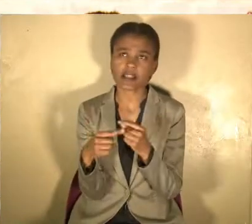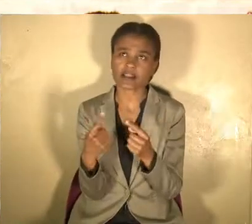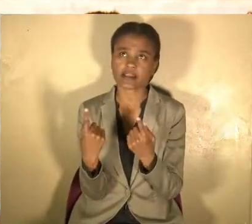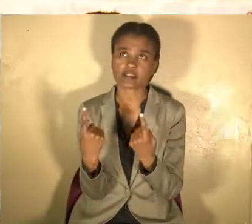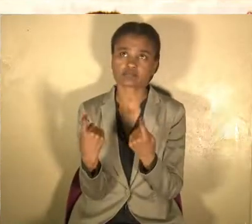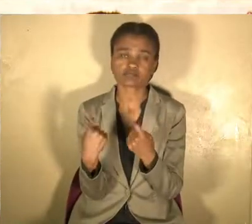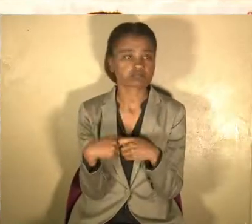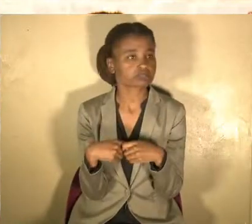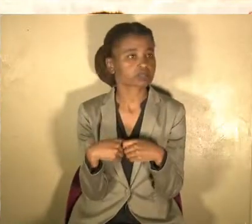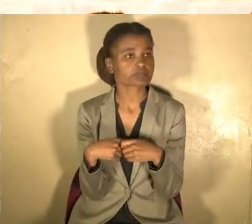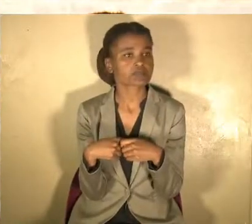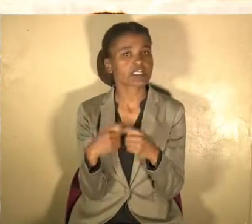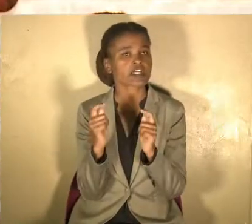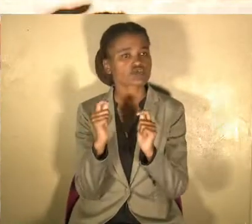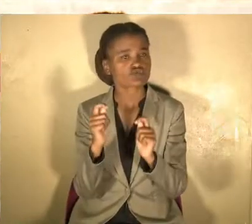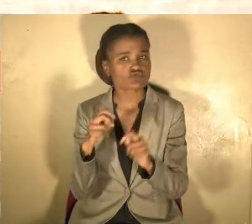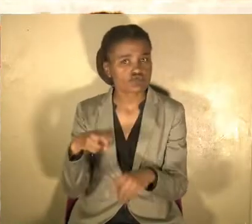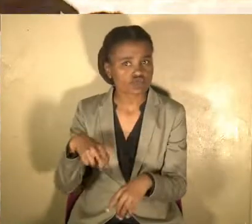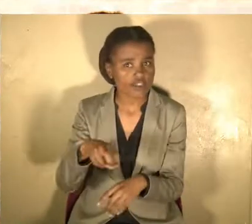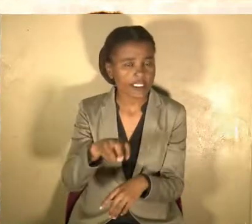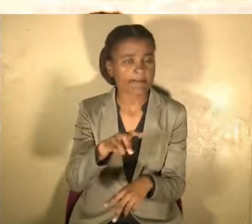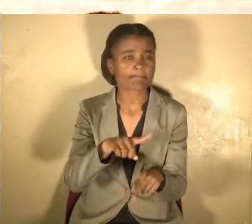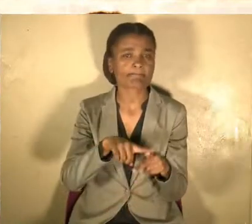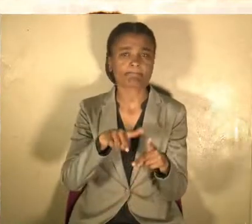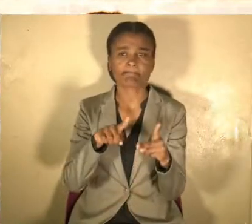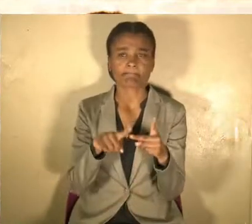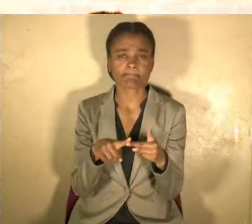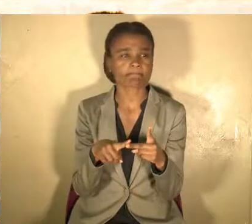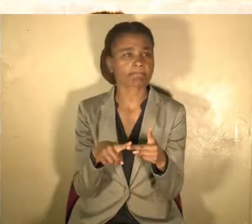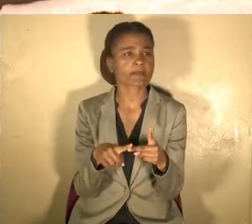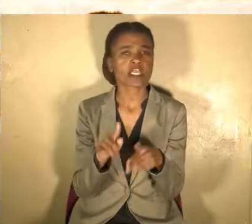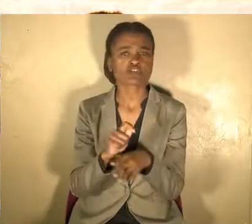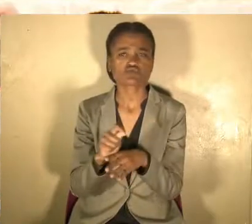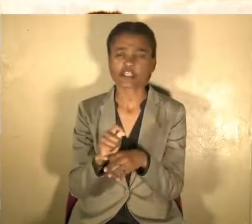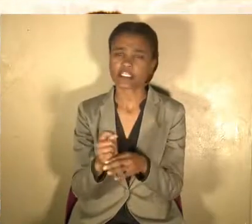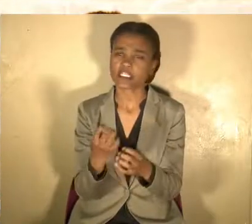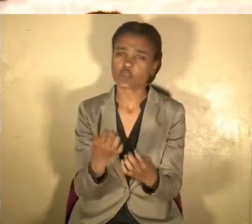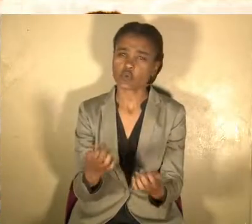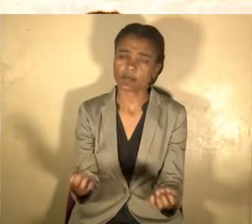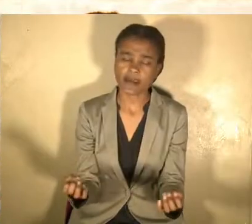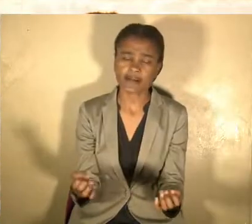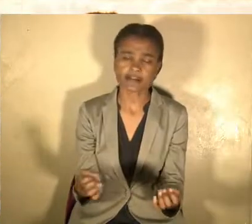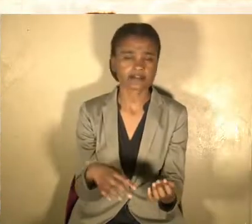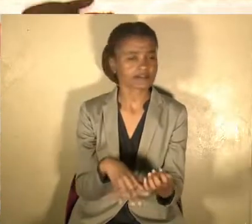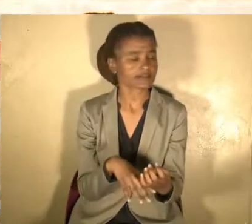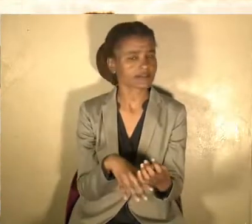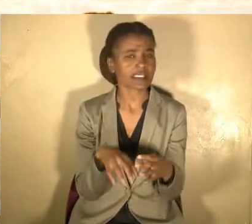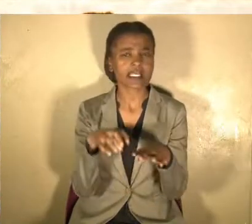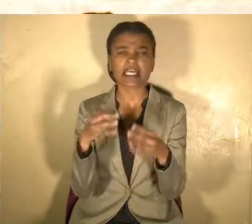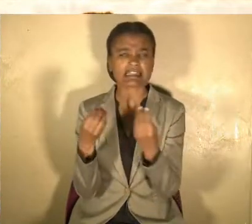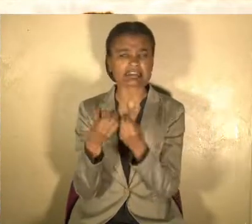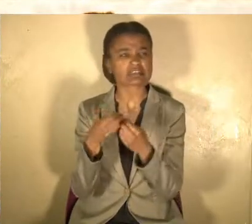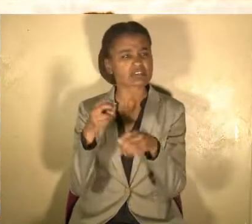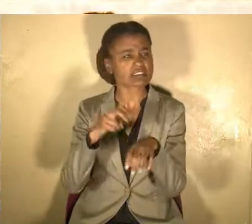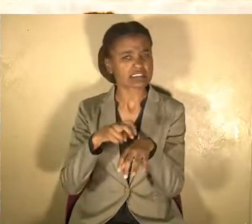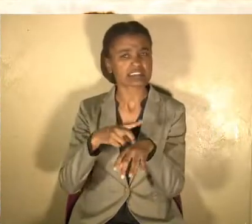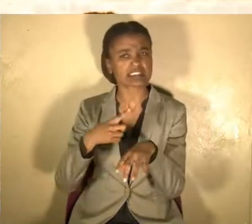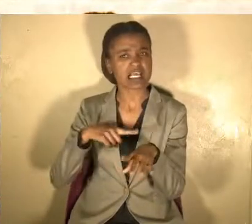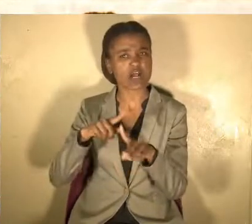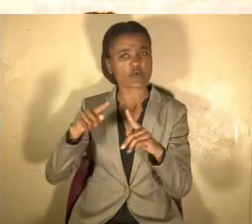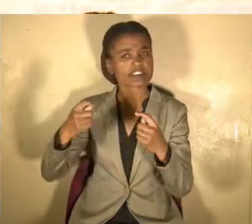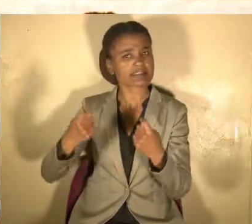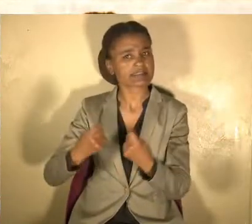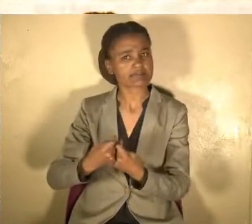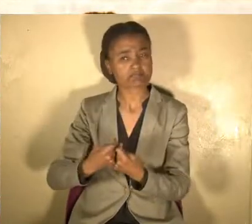trip le bo training equipment ntho tse hlokahelang di teaming tsa rona. Department ena le something